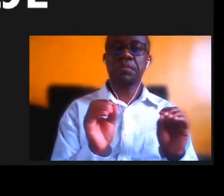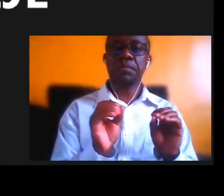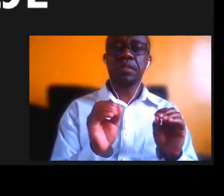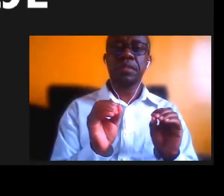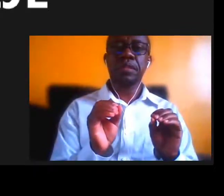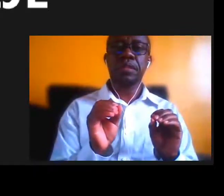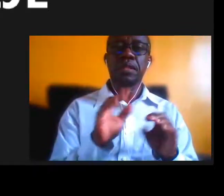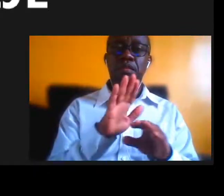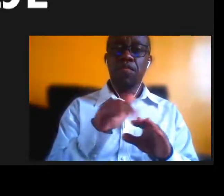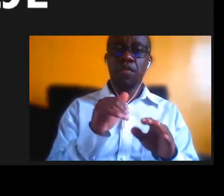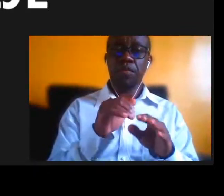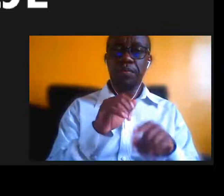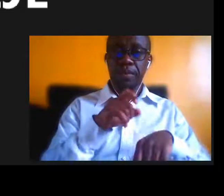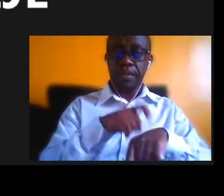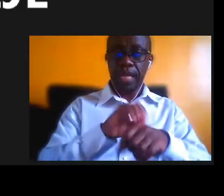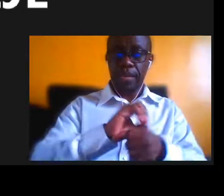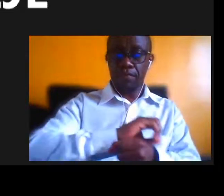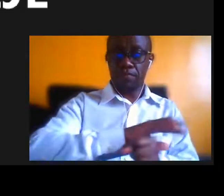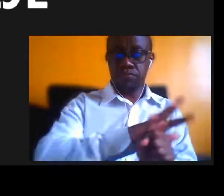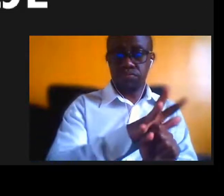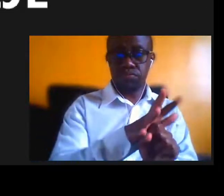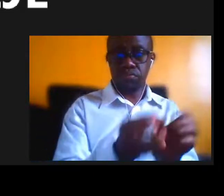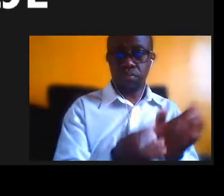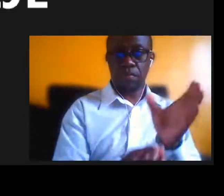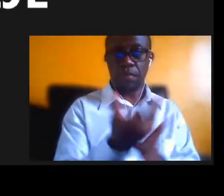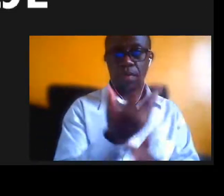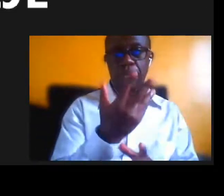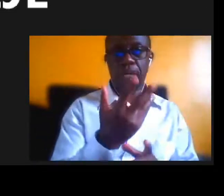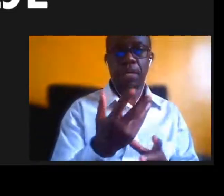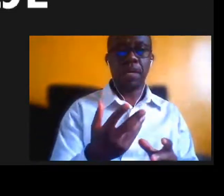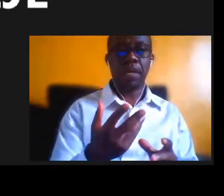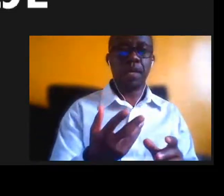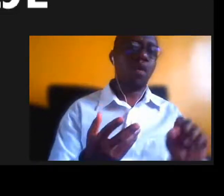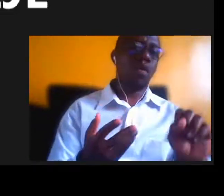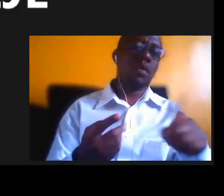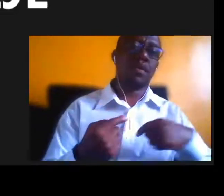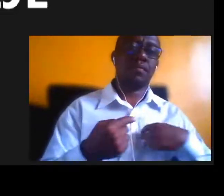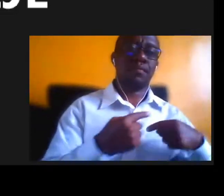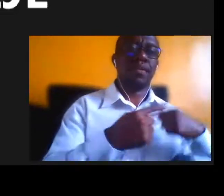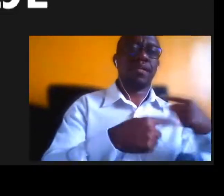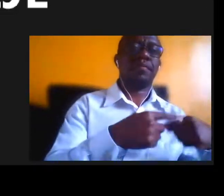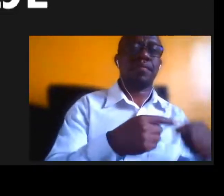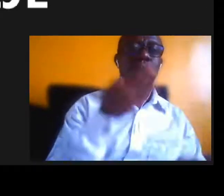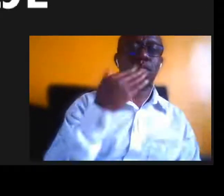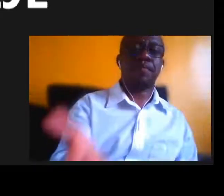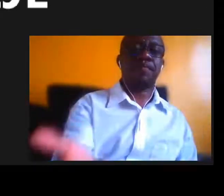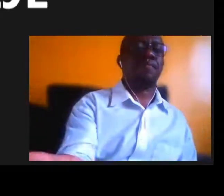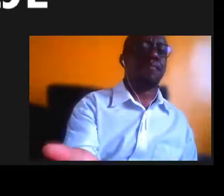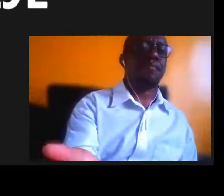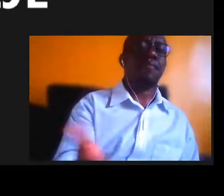COVID-19 came through. But we have other serious issues.